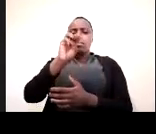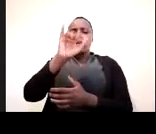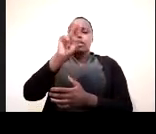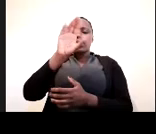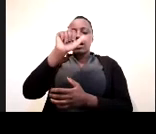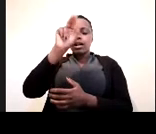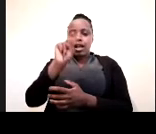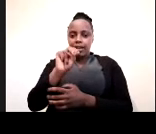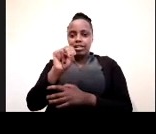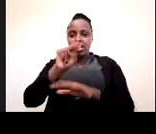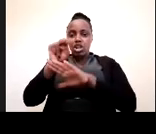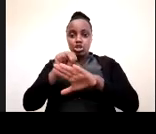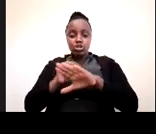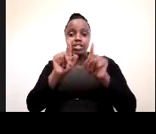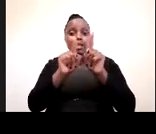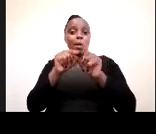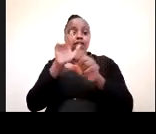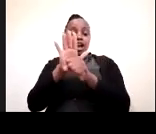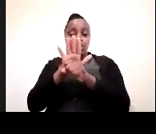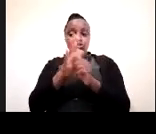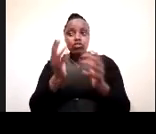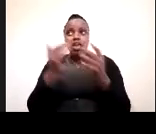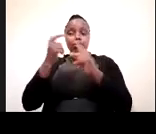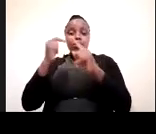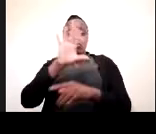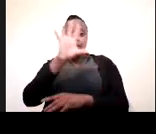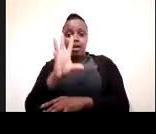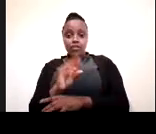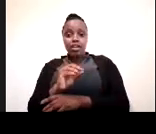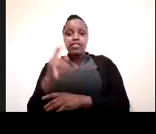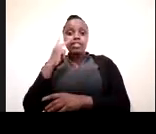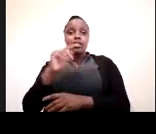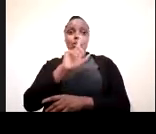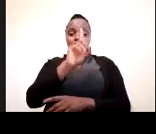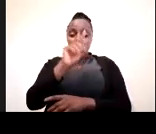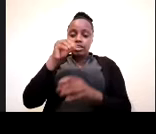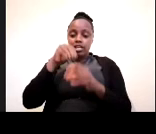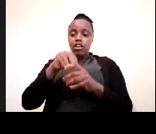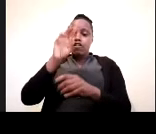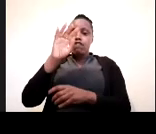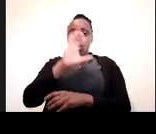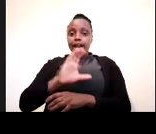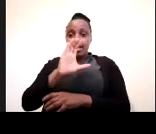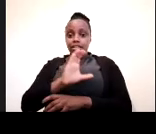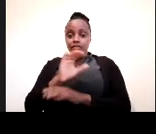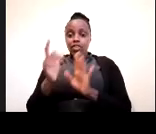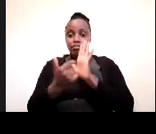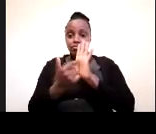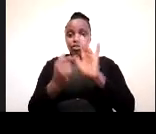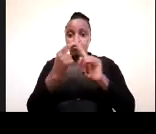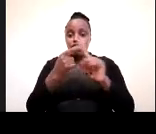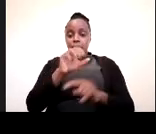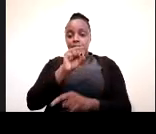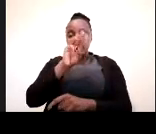but there are lots of exports from Africa. And we find that now around one in four of our customized support projects for MSMEs,